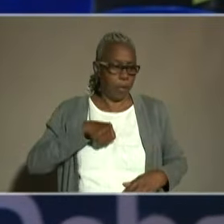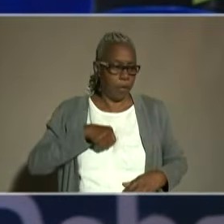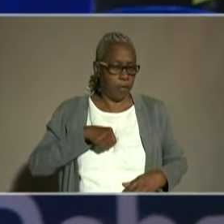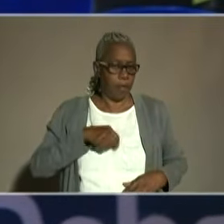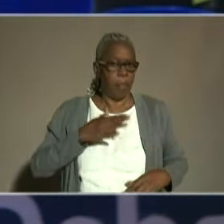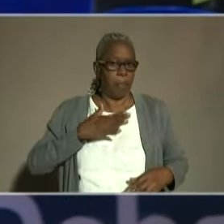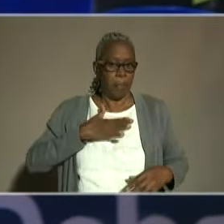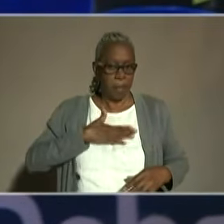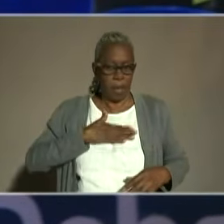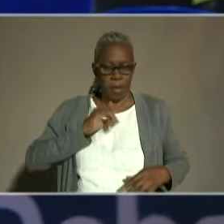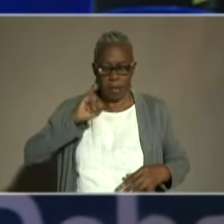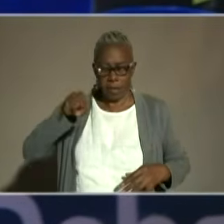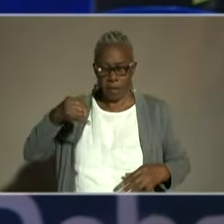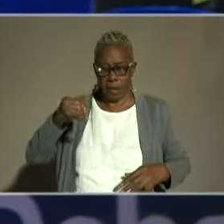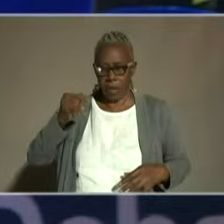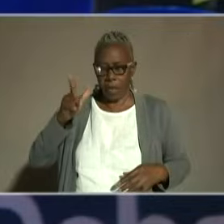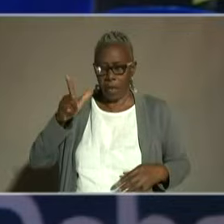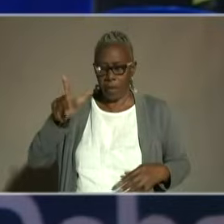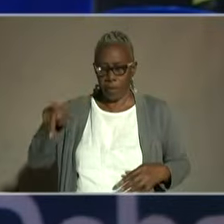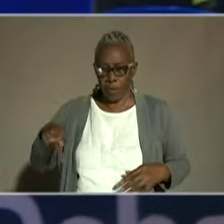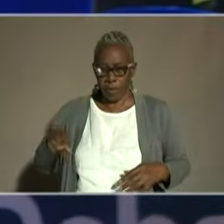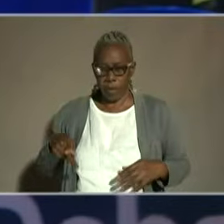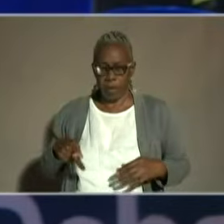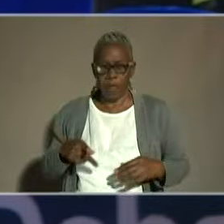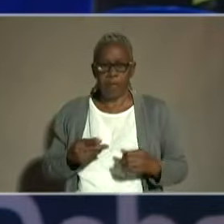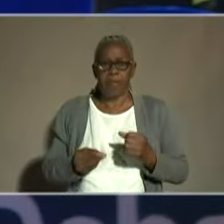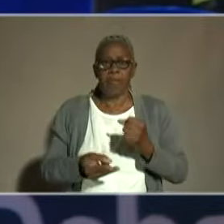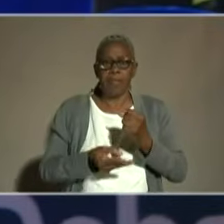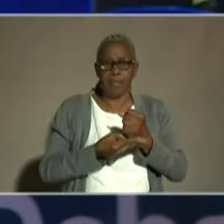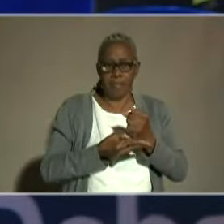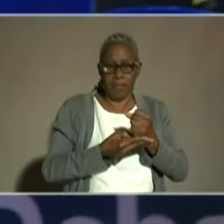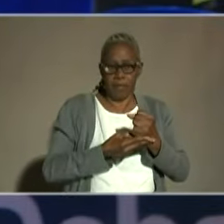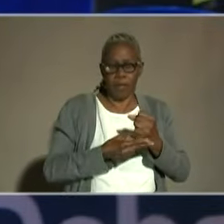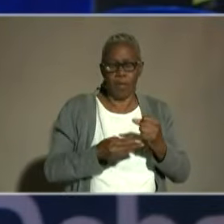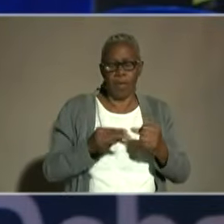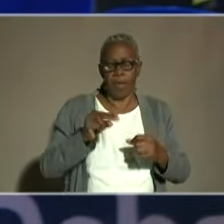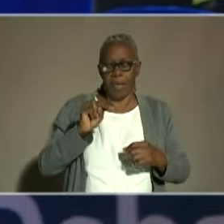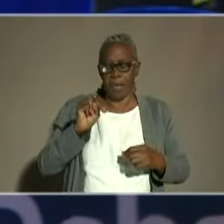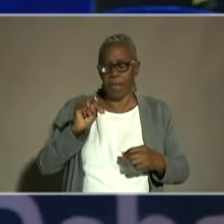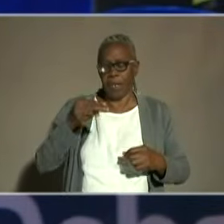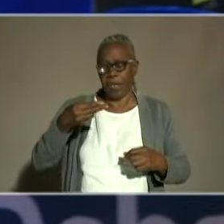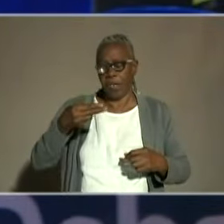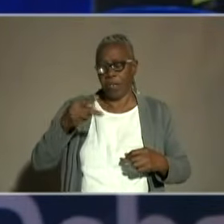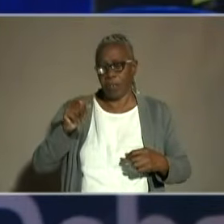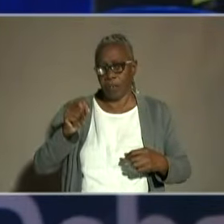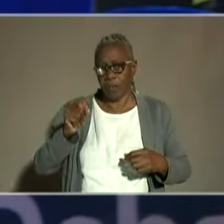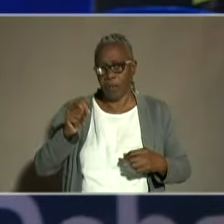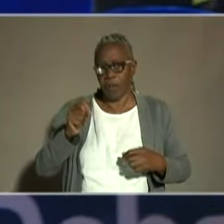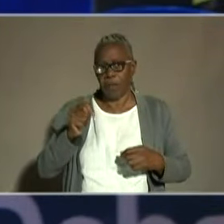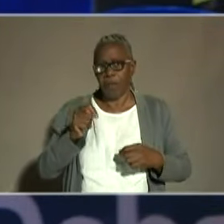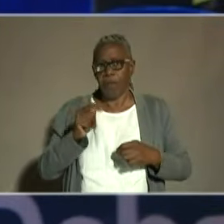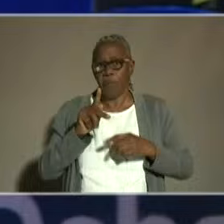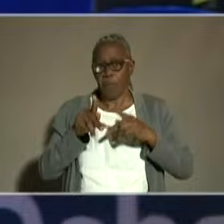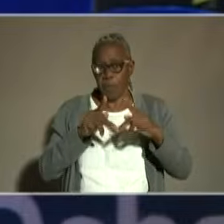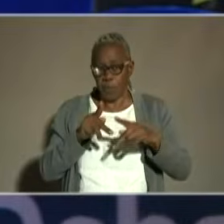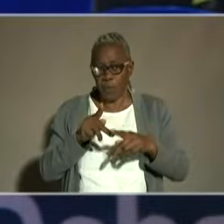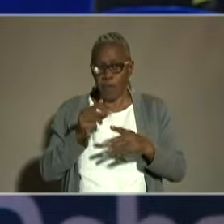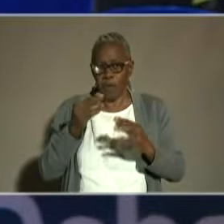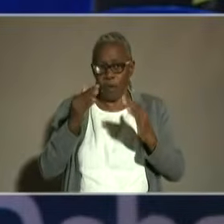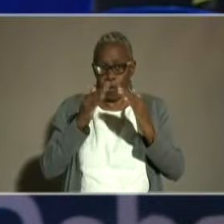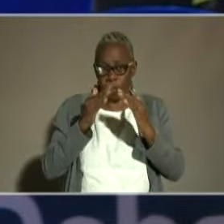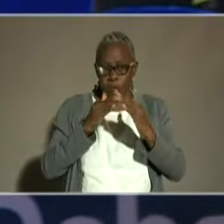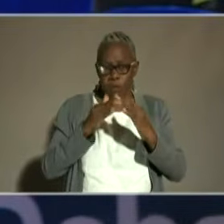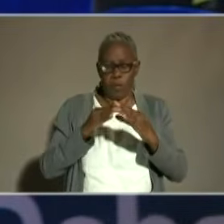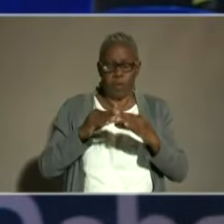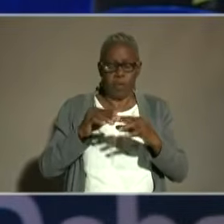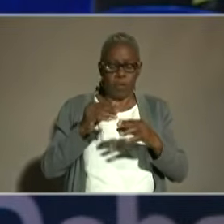has reserved under special orders through the NHD houses for persons with disability. They